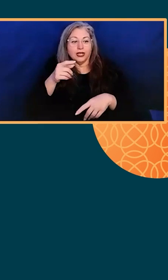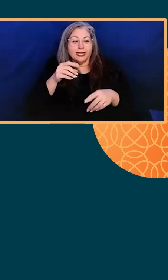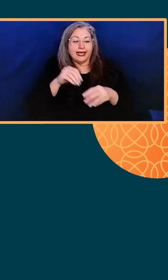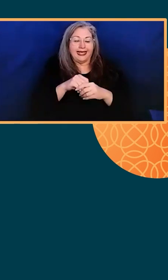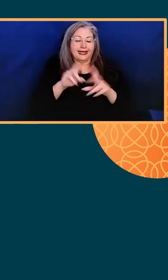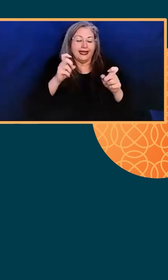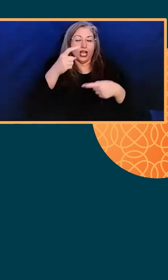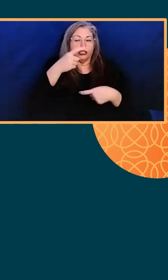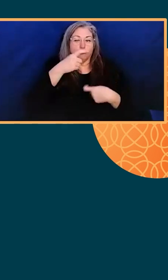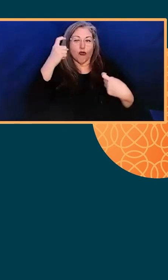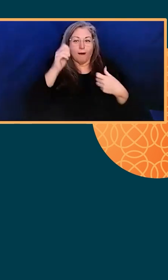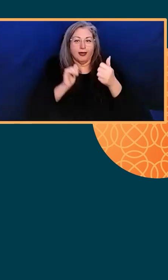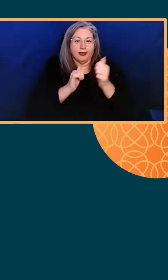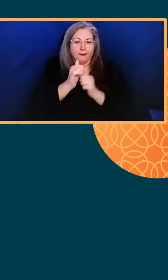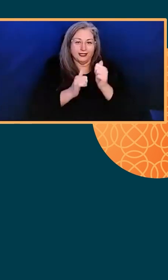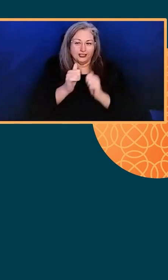competition.